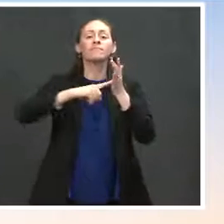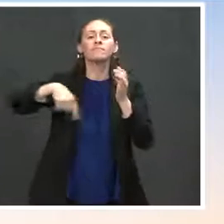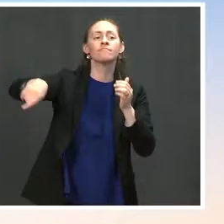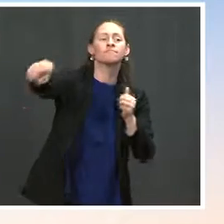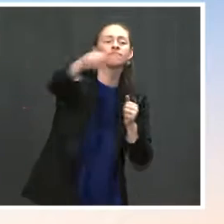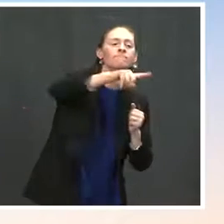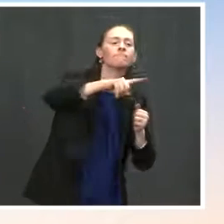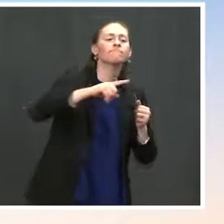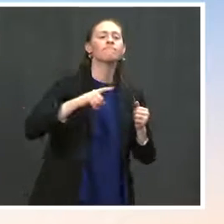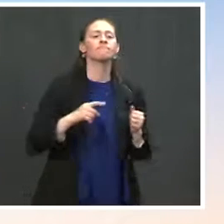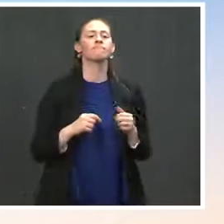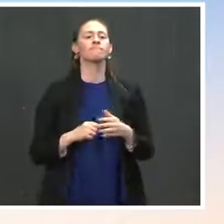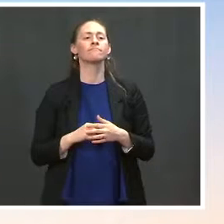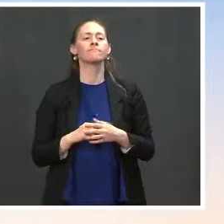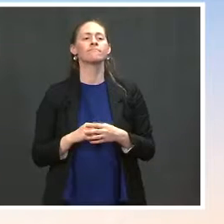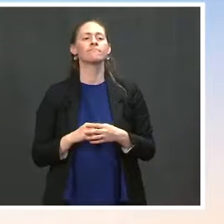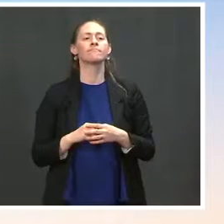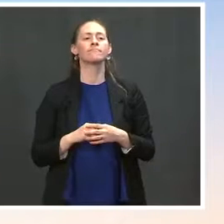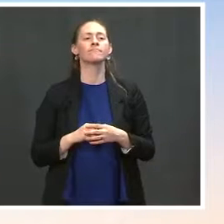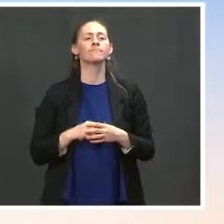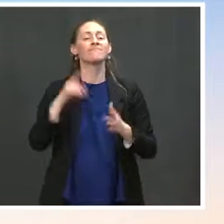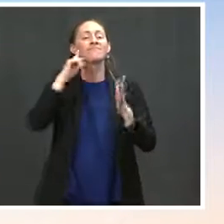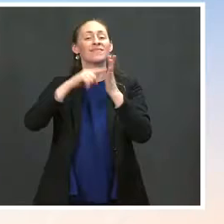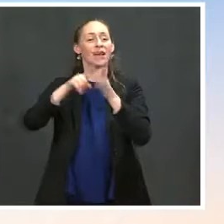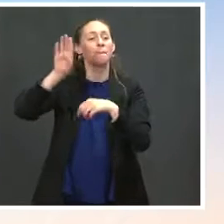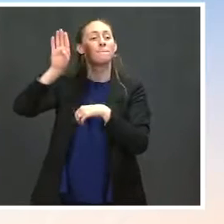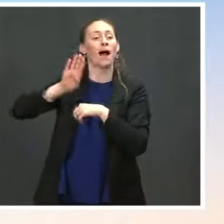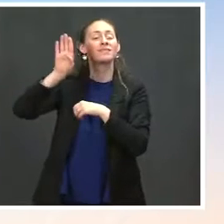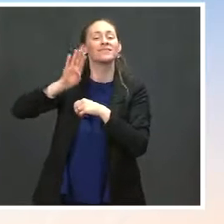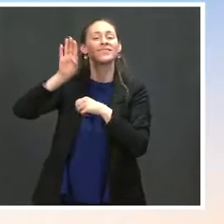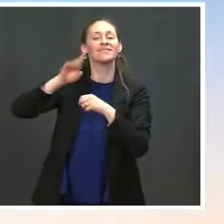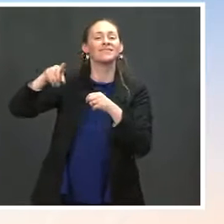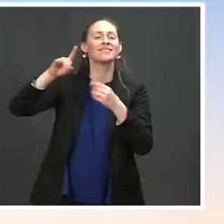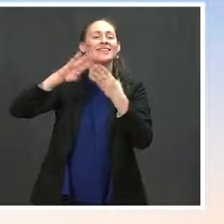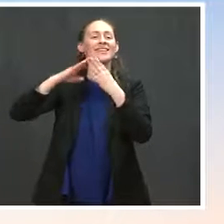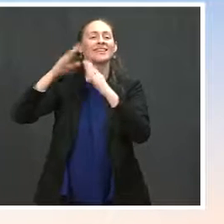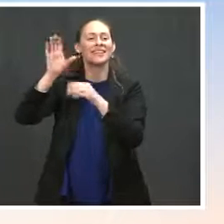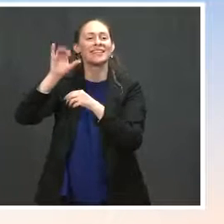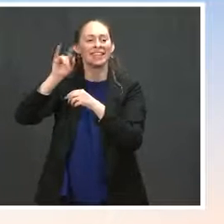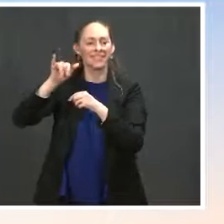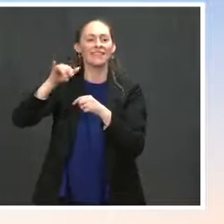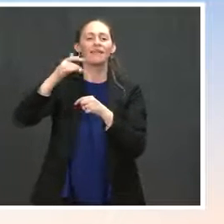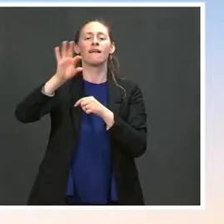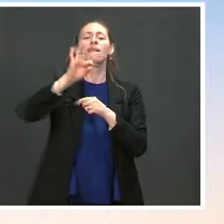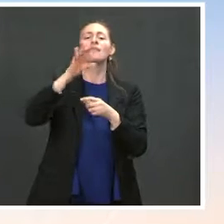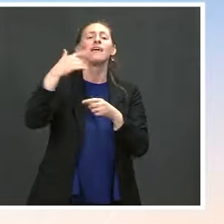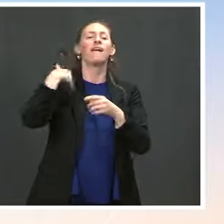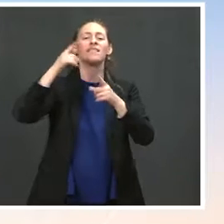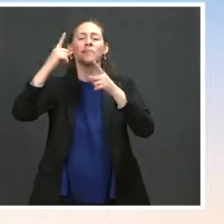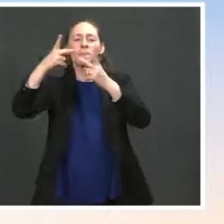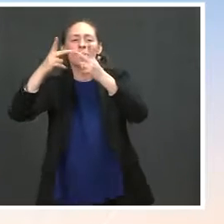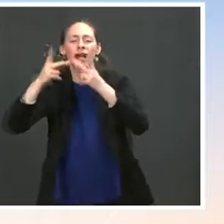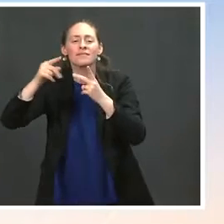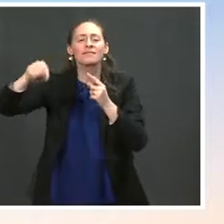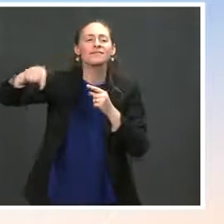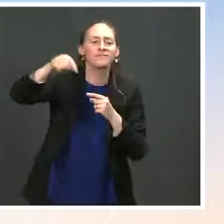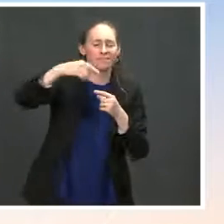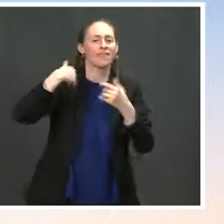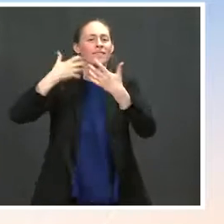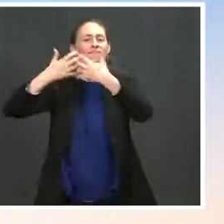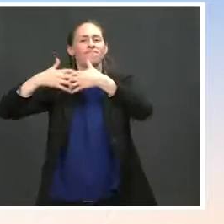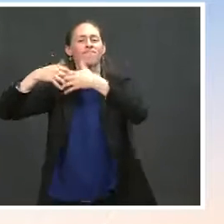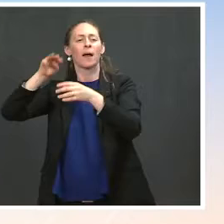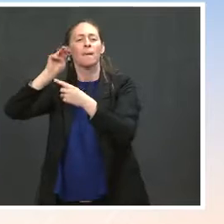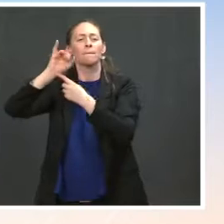and Brockton and plenty of places, you know, Fall River, that have these huge mills that were, you